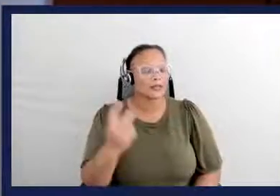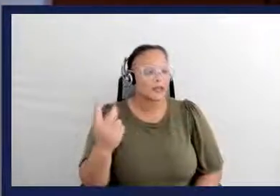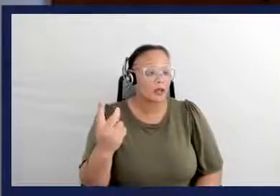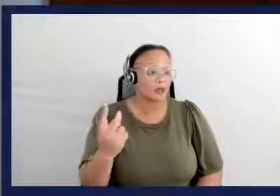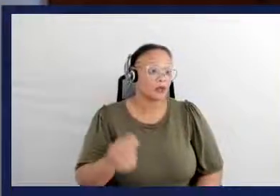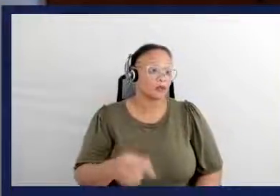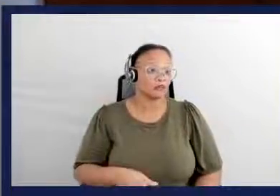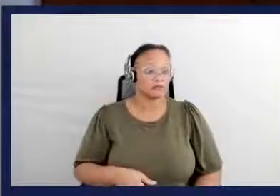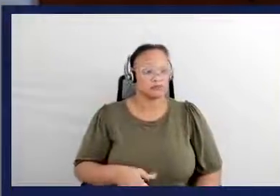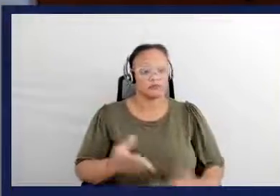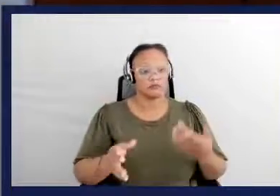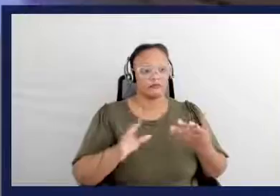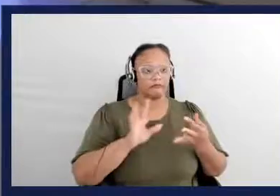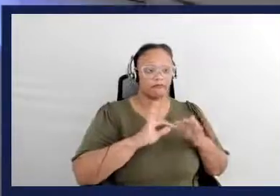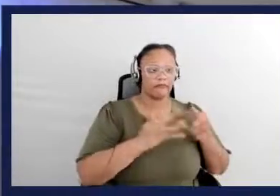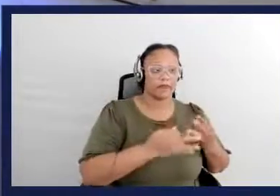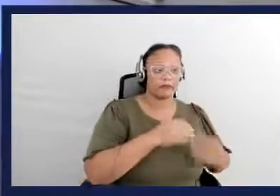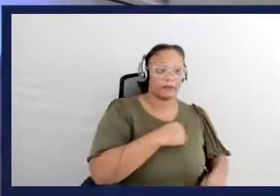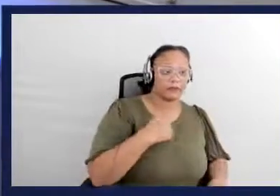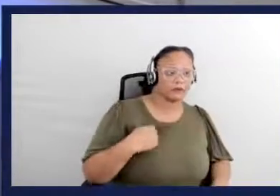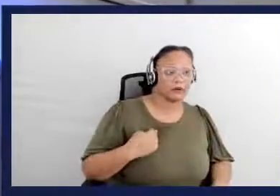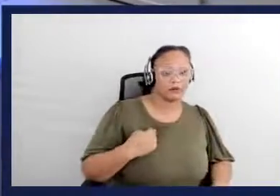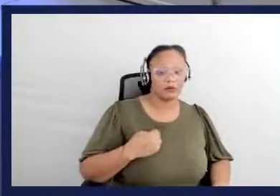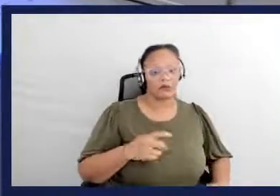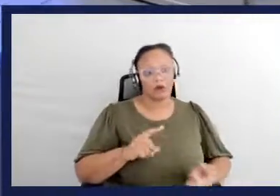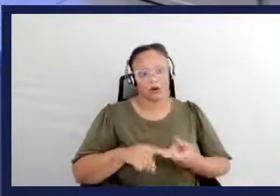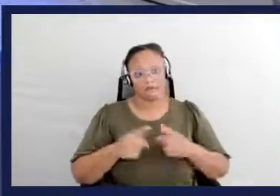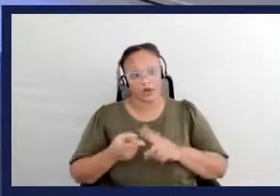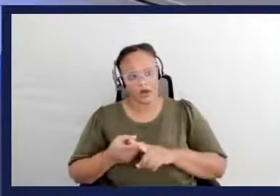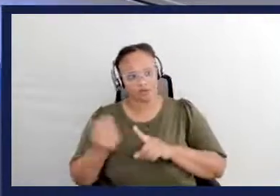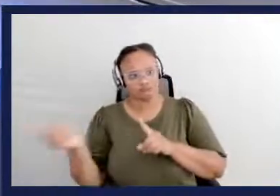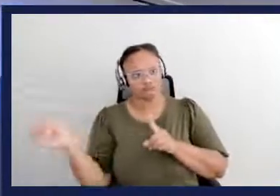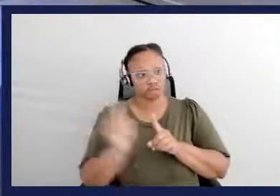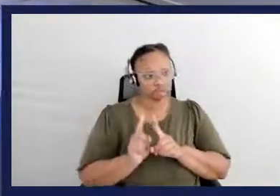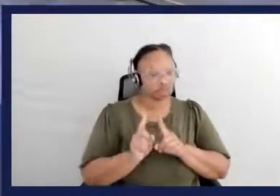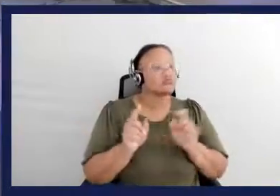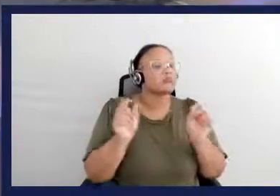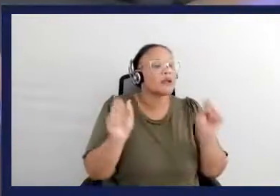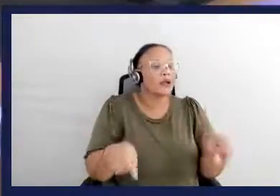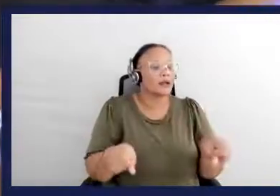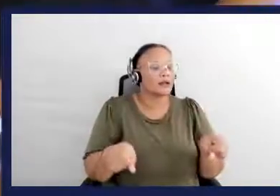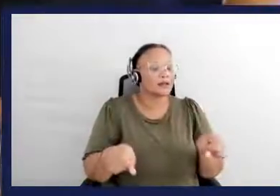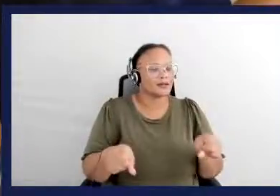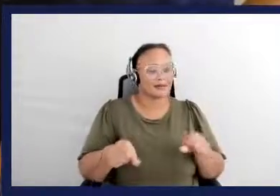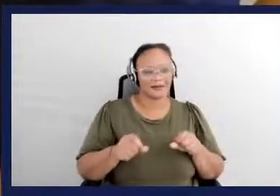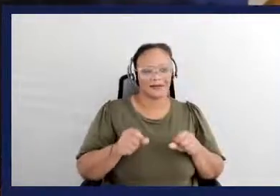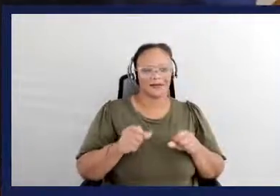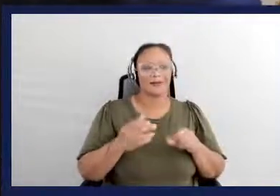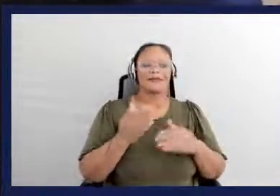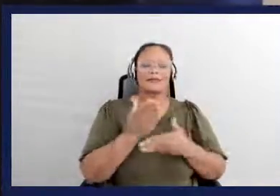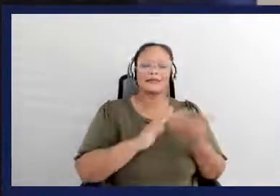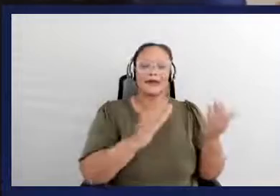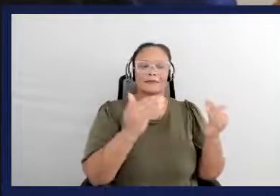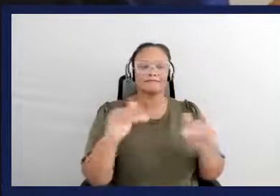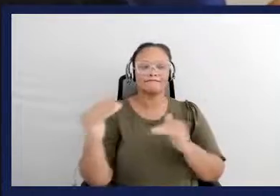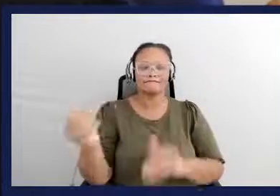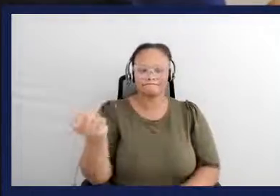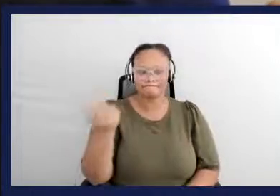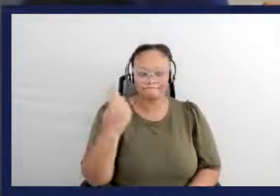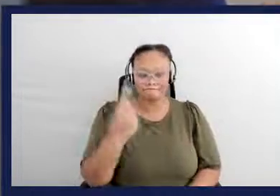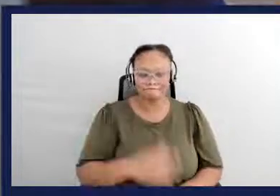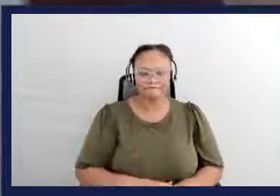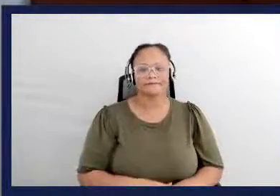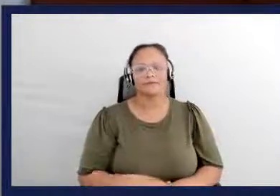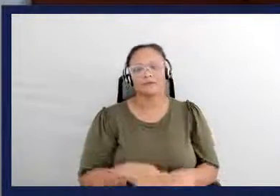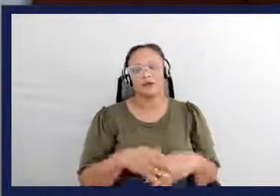or a friend that can assist them. Now there are some restrictions on who a voter can bring in to provide that assistance.